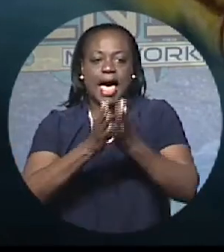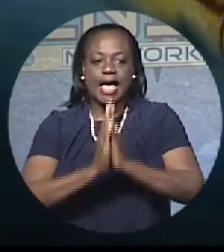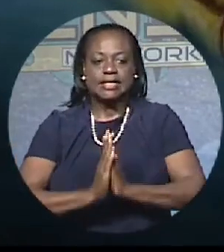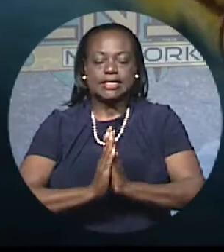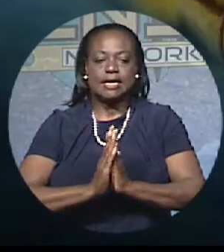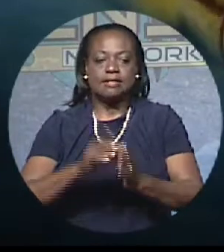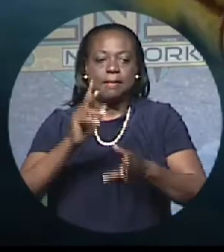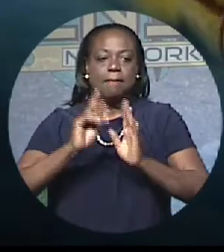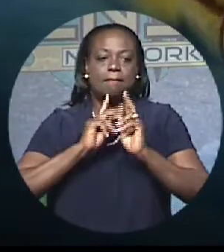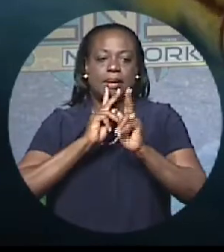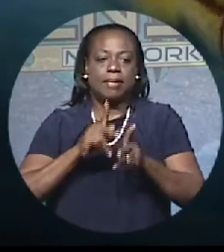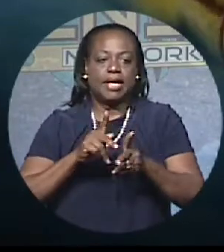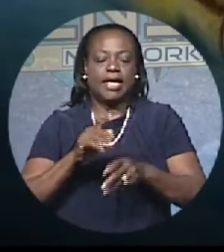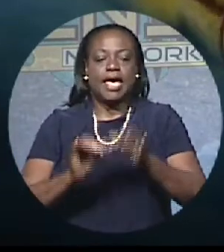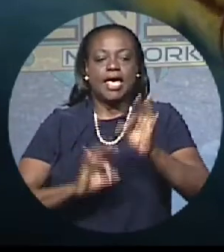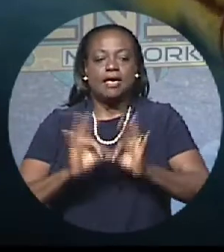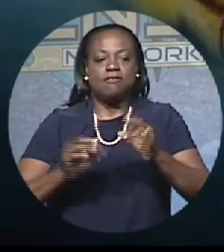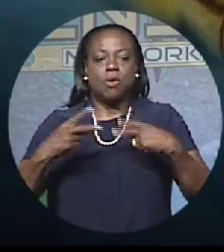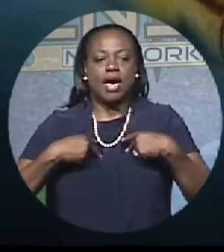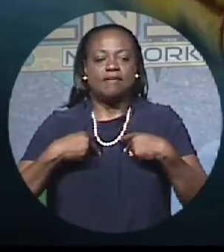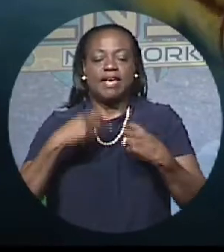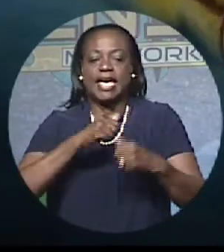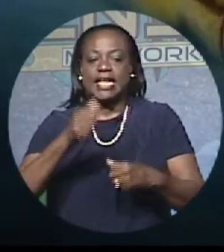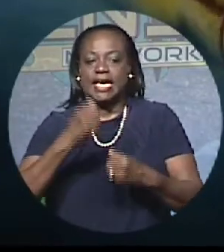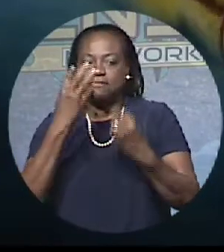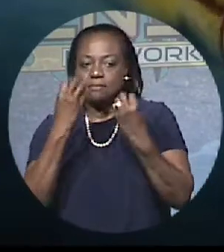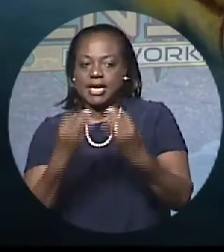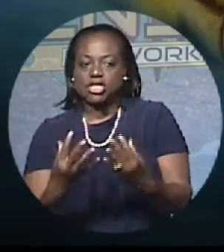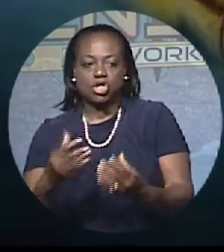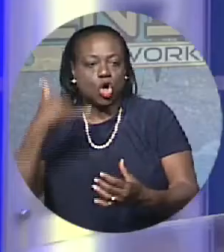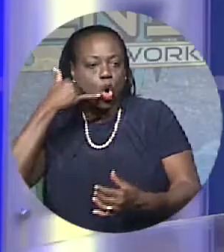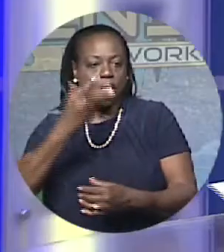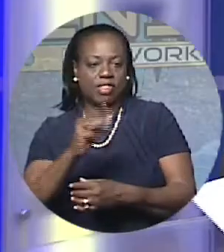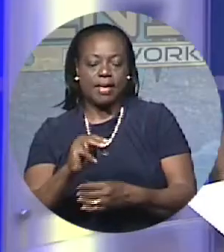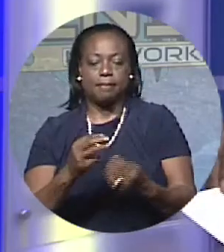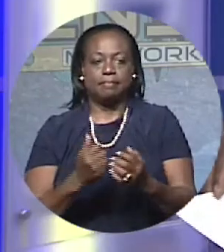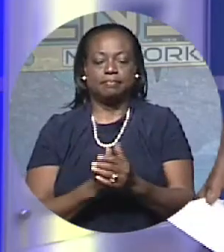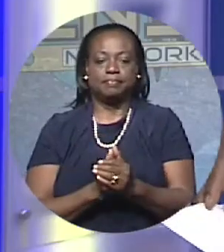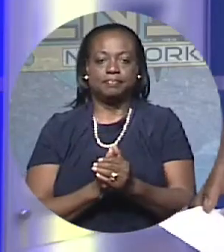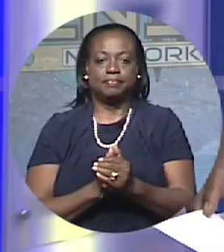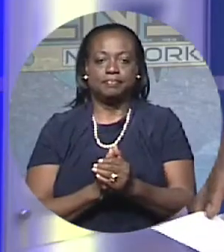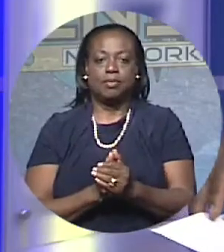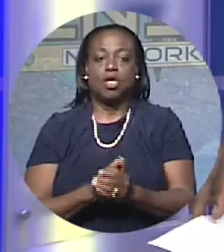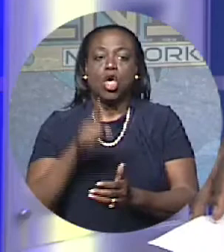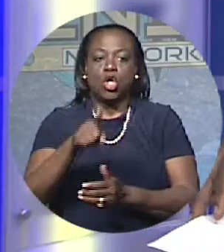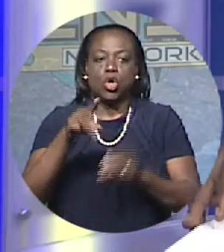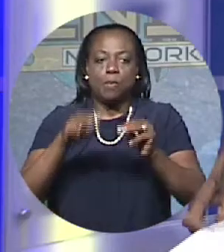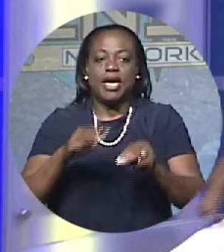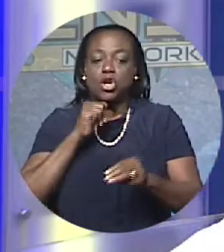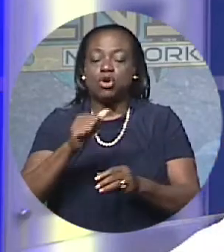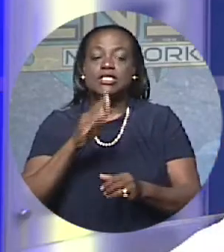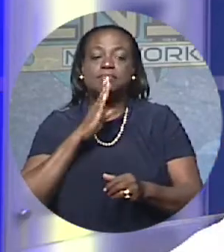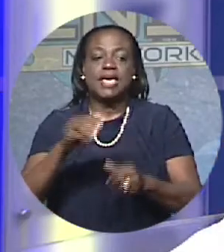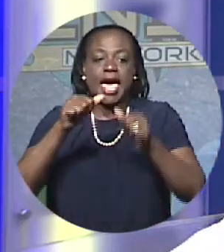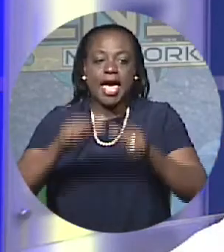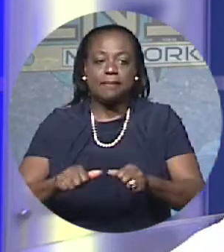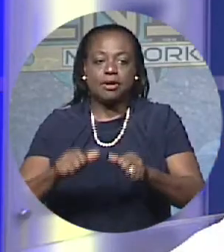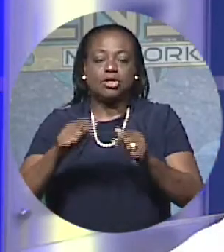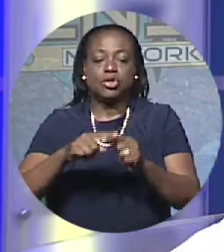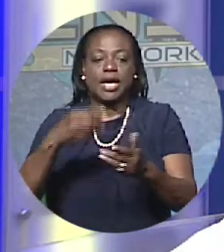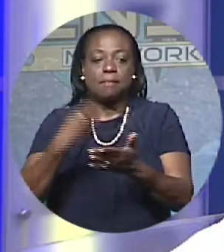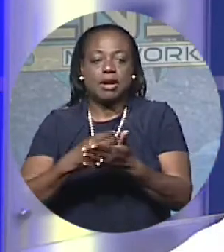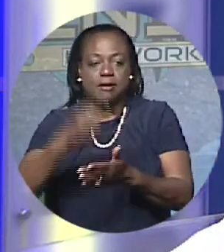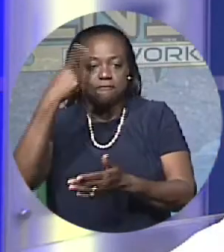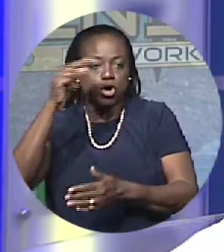have any information regarding this incident to contact them immediately. You may not be able to cash in your unwanted gold